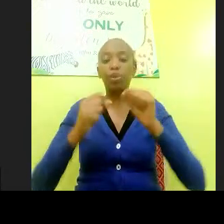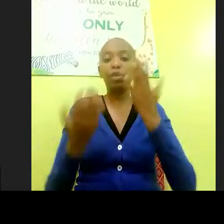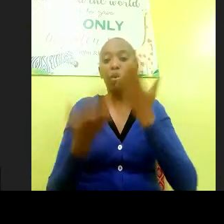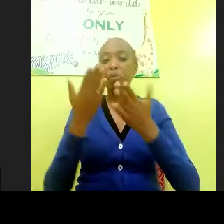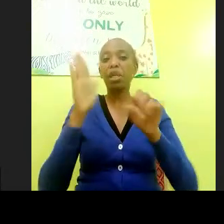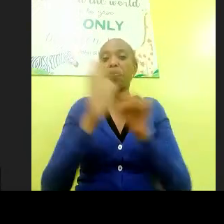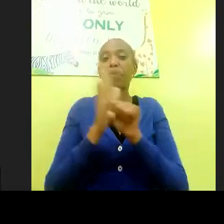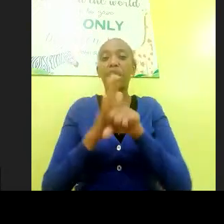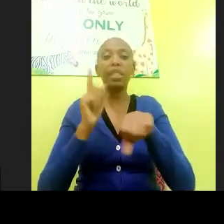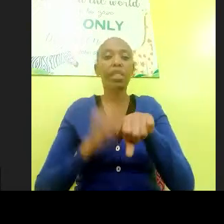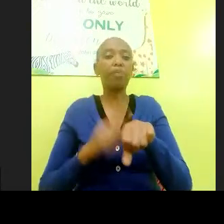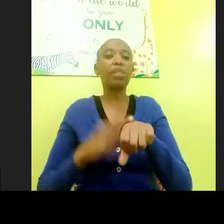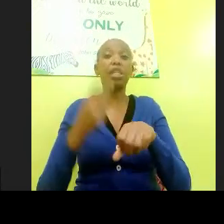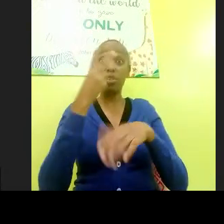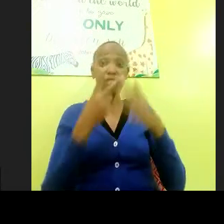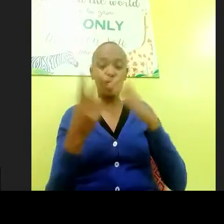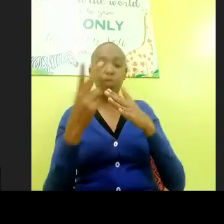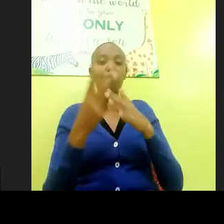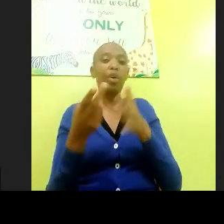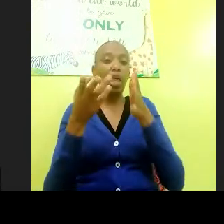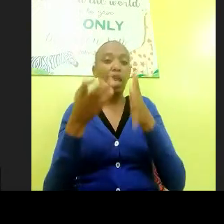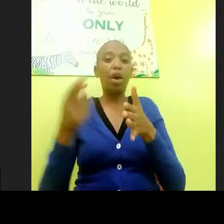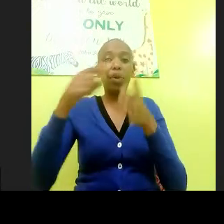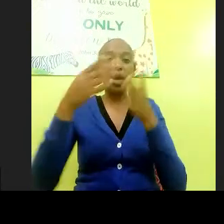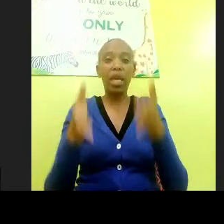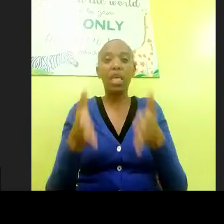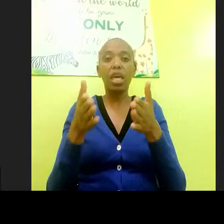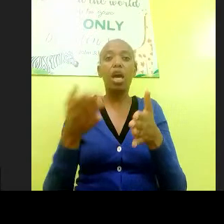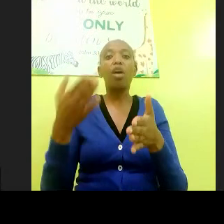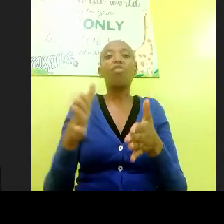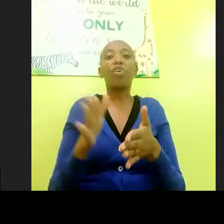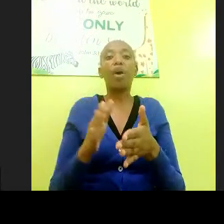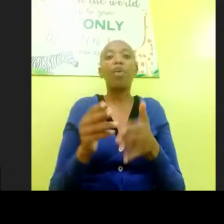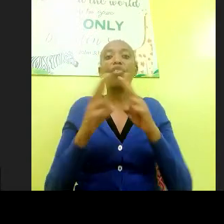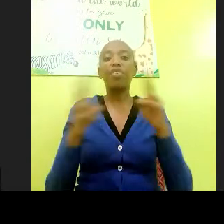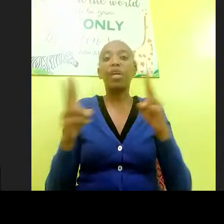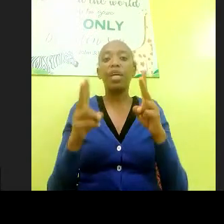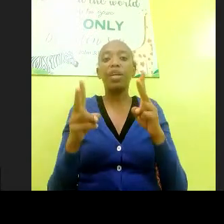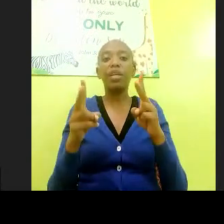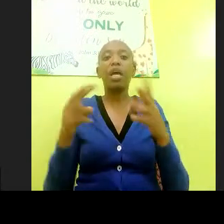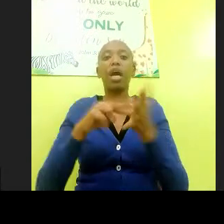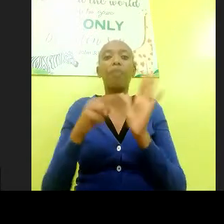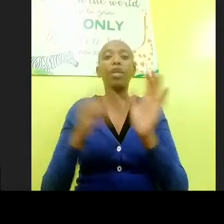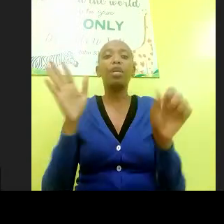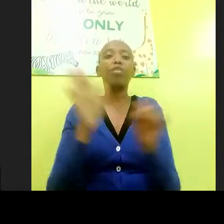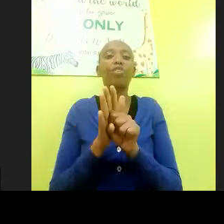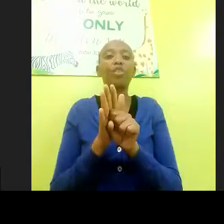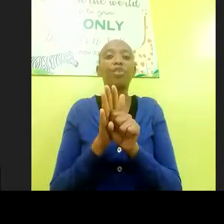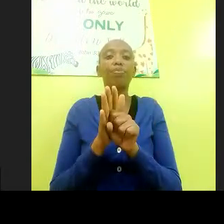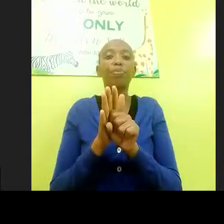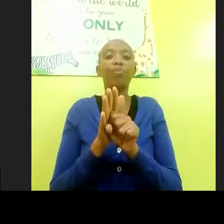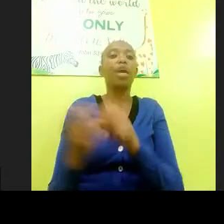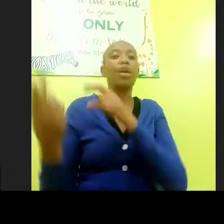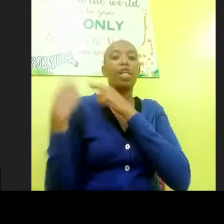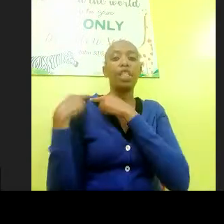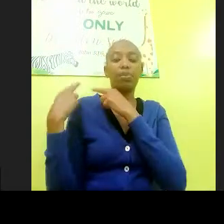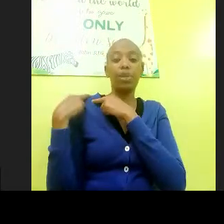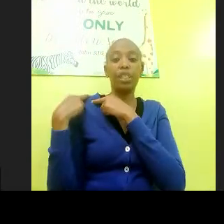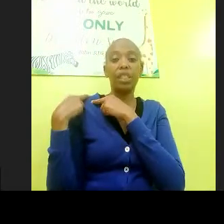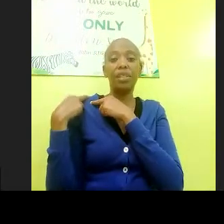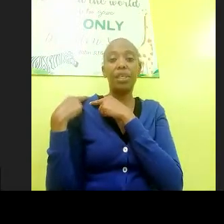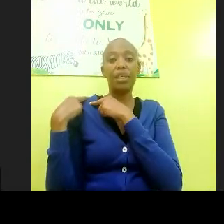is visible. So we are here for a very meaningful task or duty. So